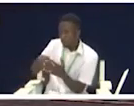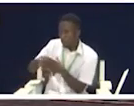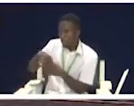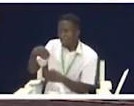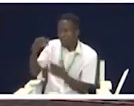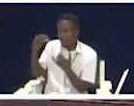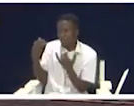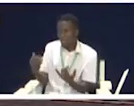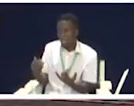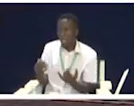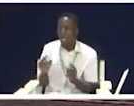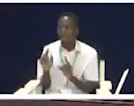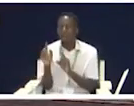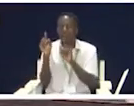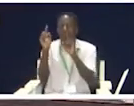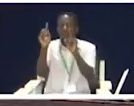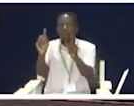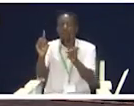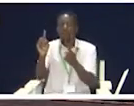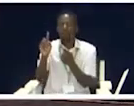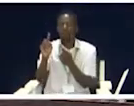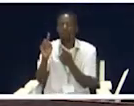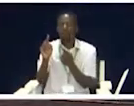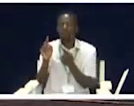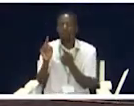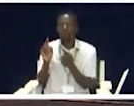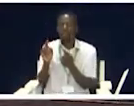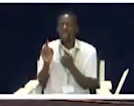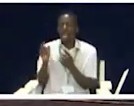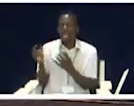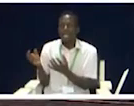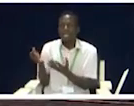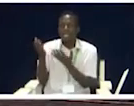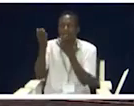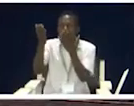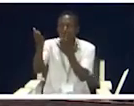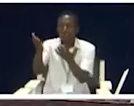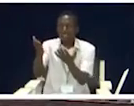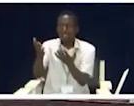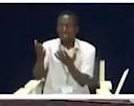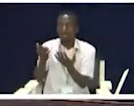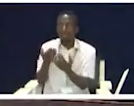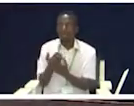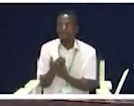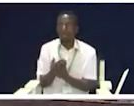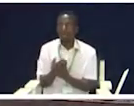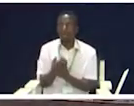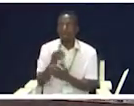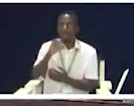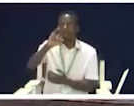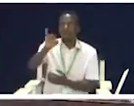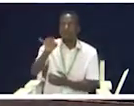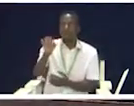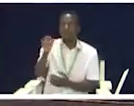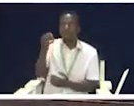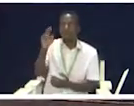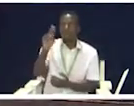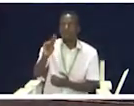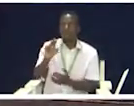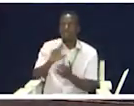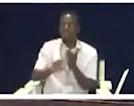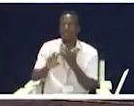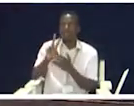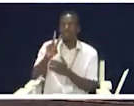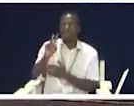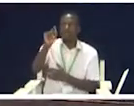the master of the feast." And they took it. Can we move on to verse 9, please? John chapter 2 and verse 9. When